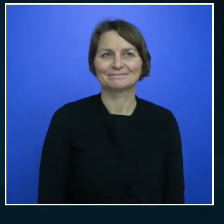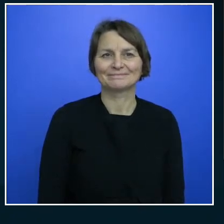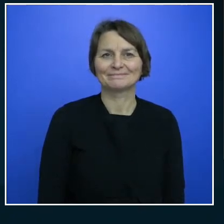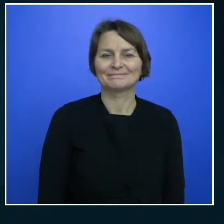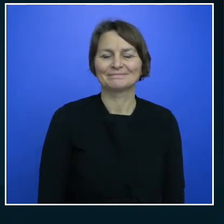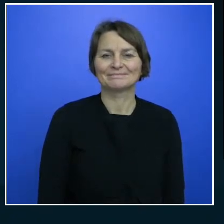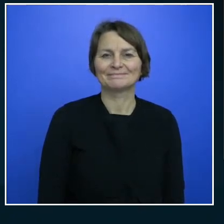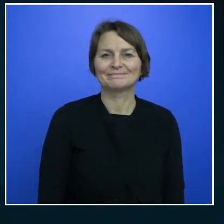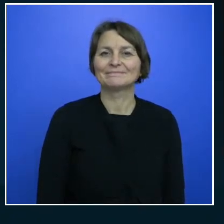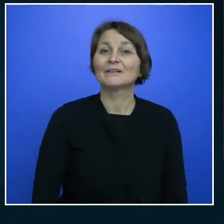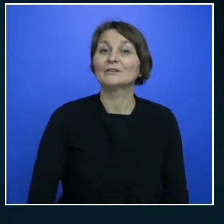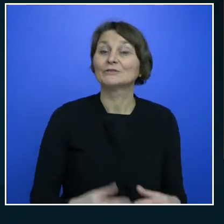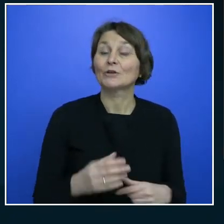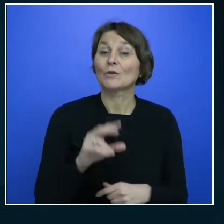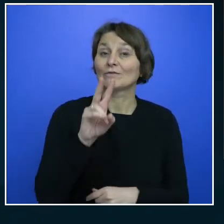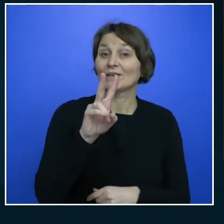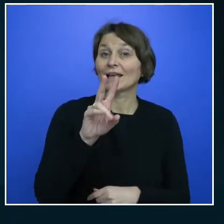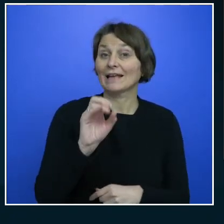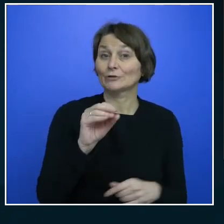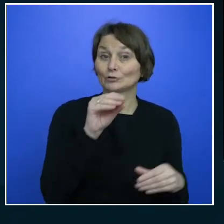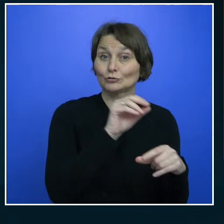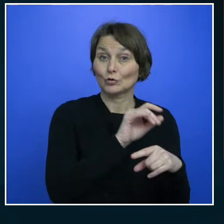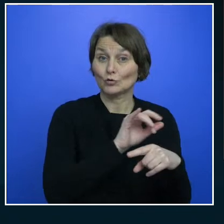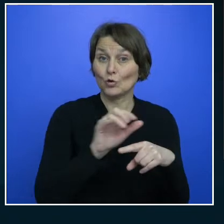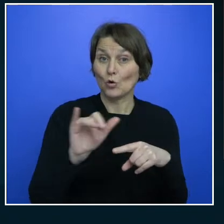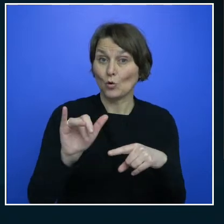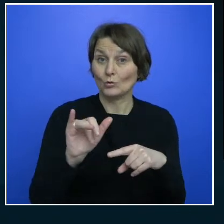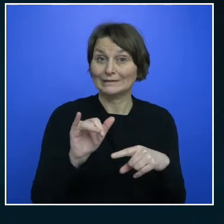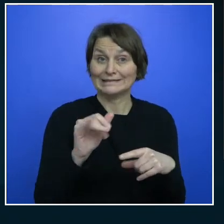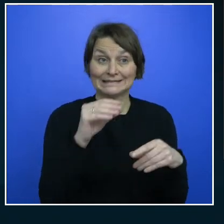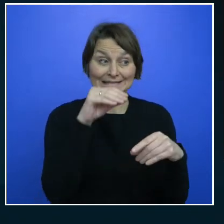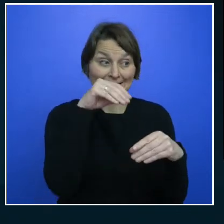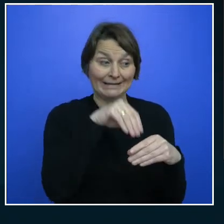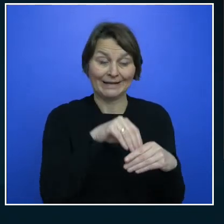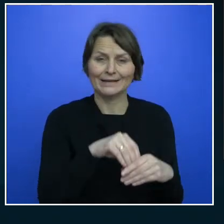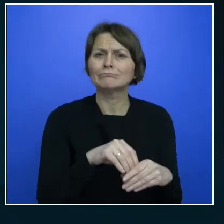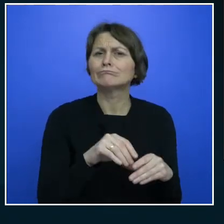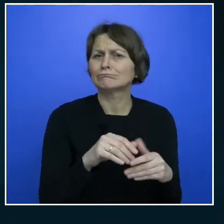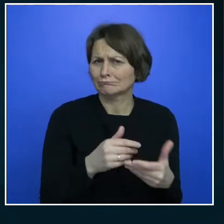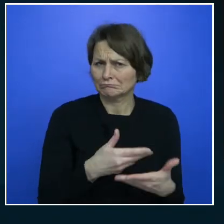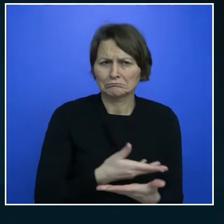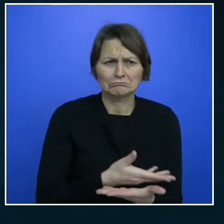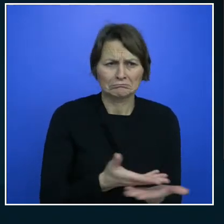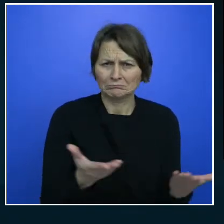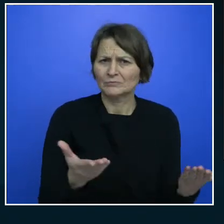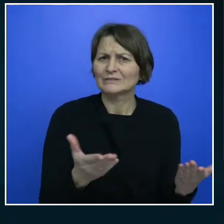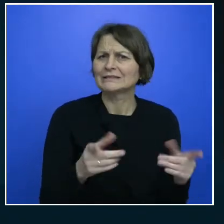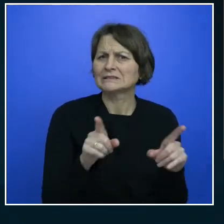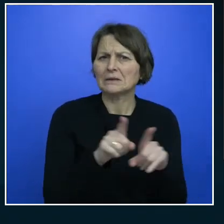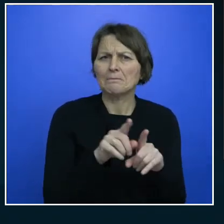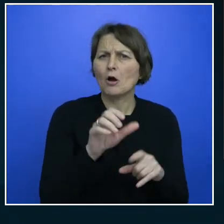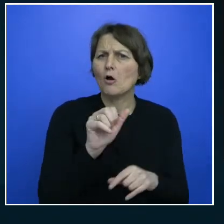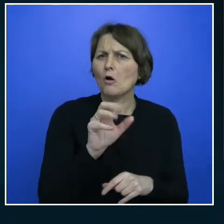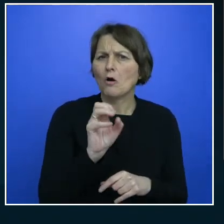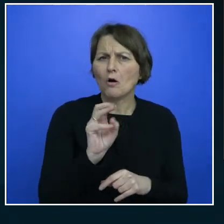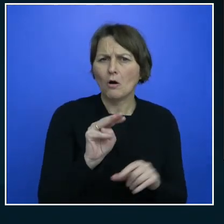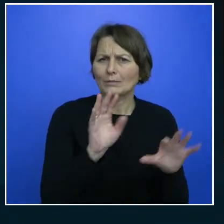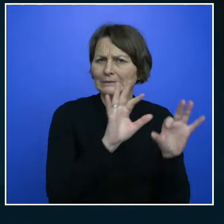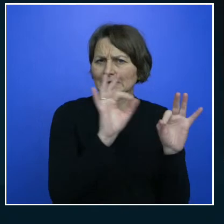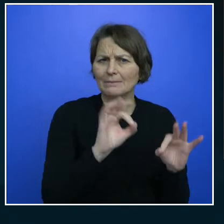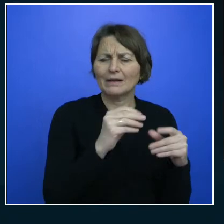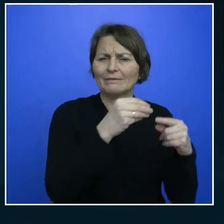the VS Code. Full disclosure, that is also available for ARM templates, right? The drop-down list with the resource types,